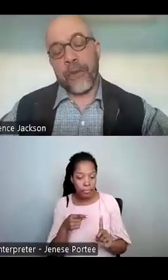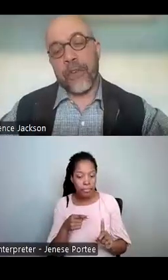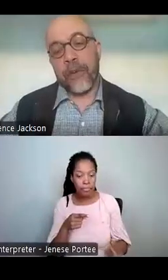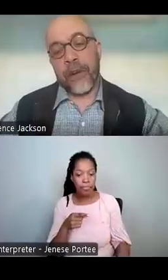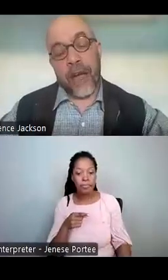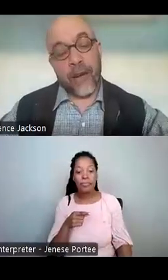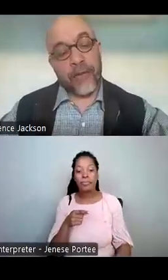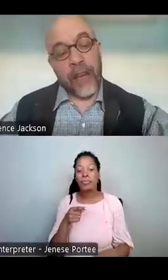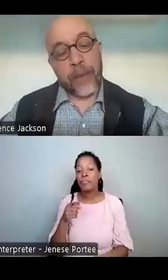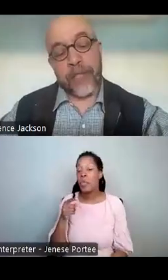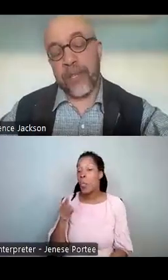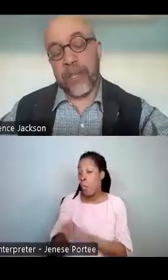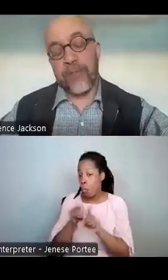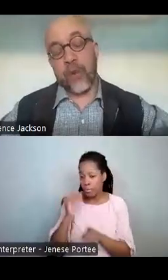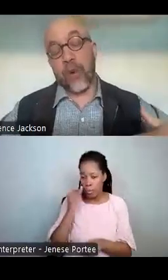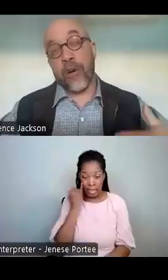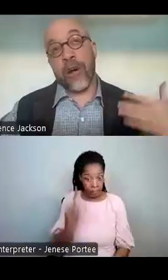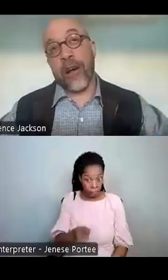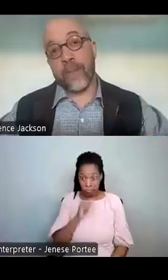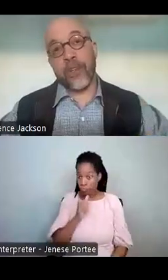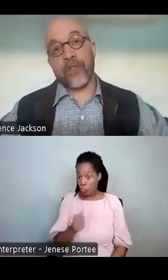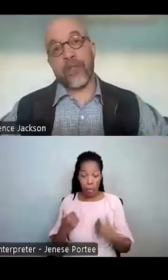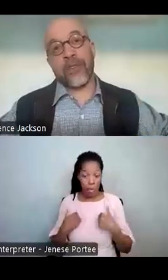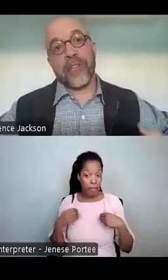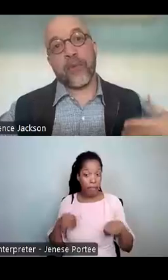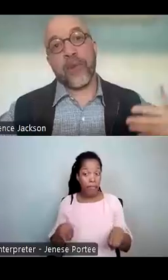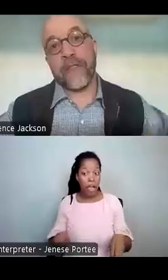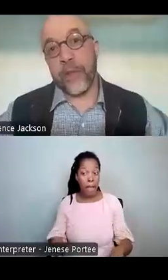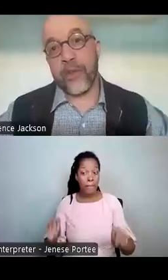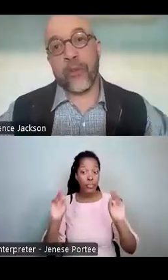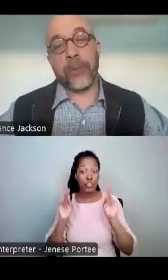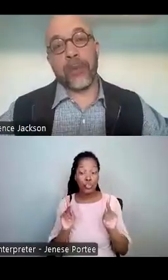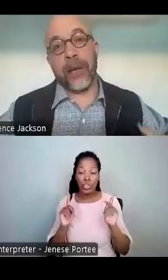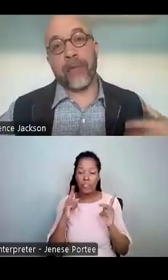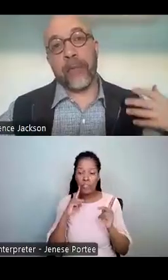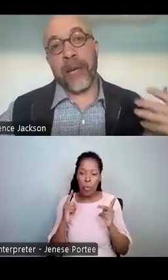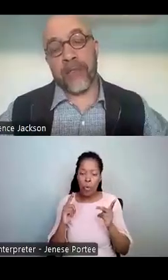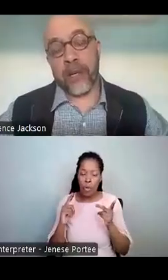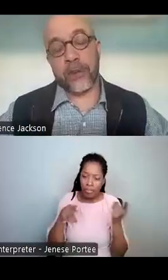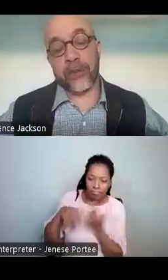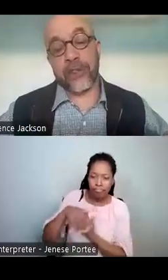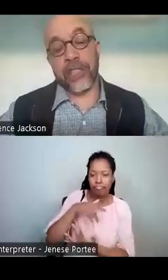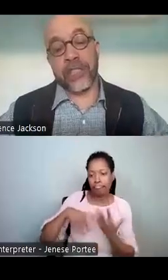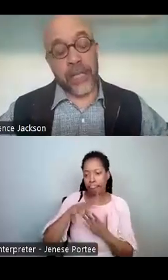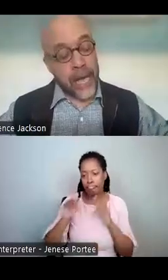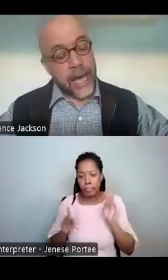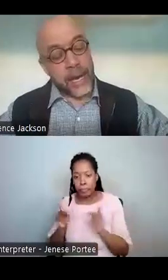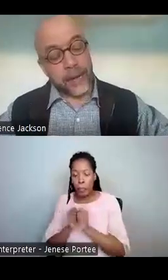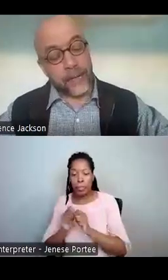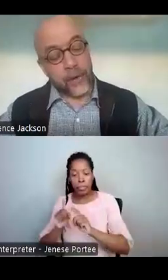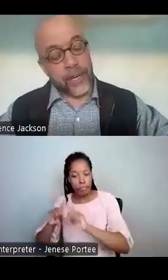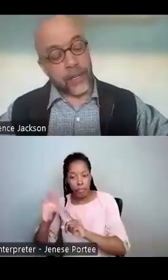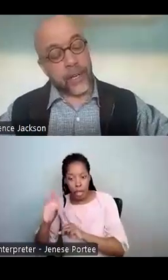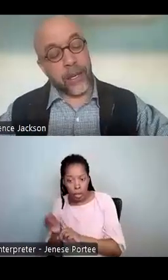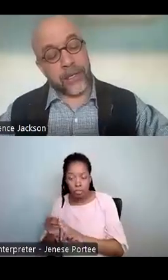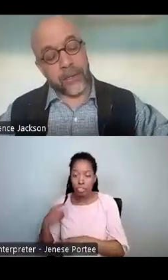if you don't have the opportunity for sort of this like reinfusion of people who have mastered a cultural tradition, if